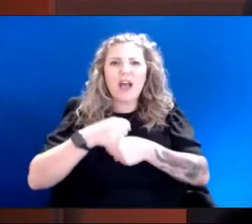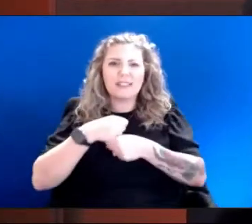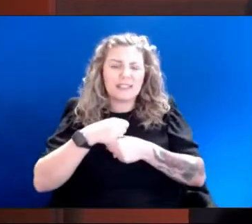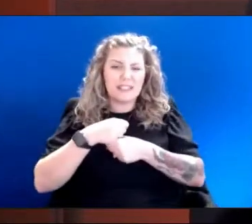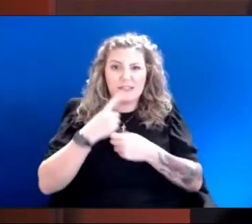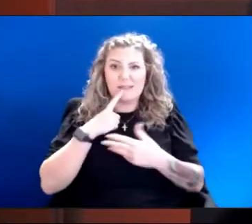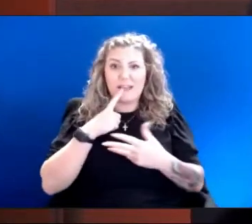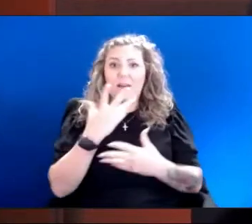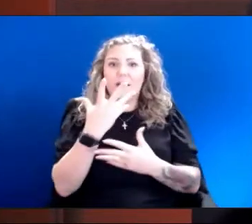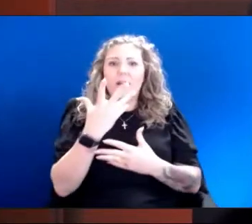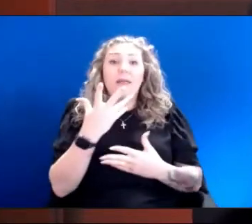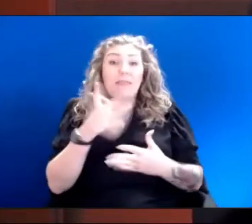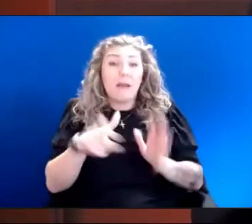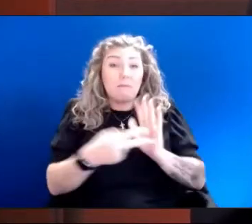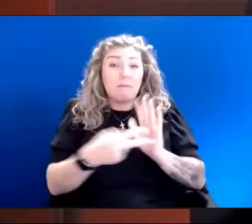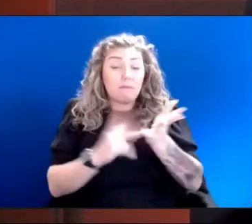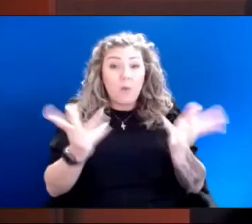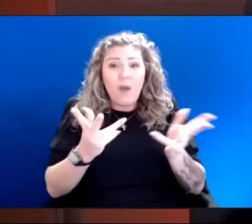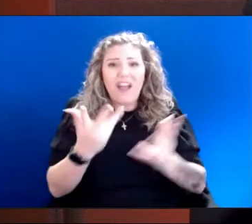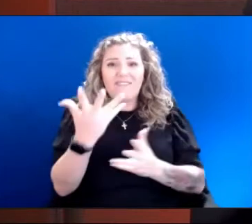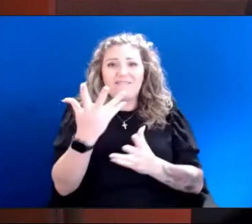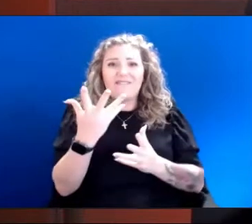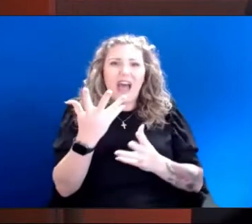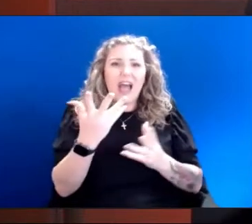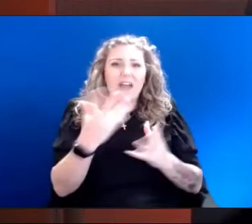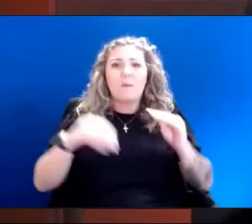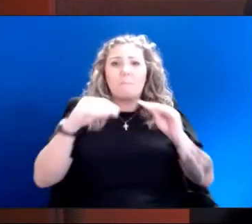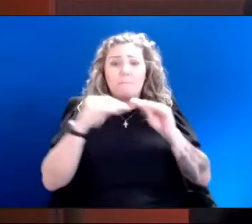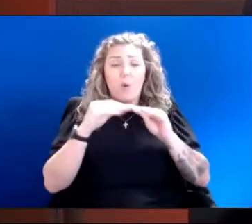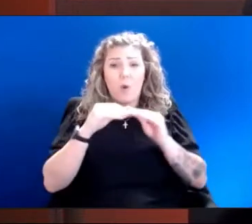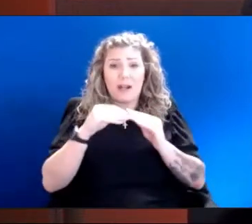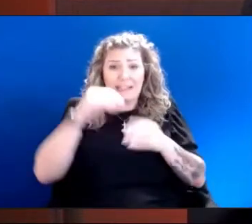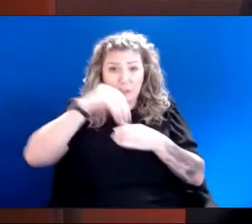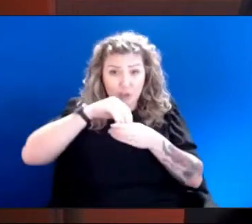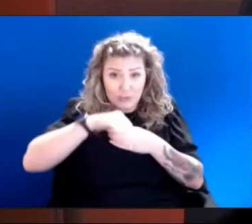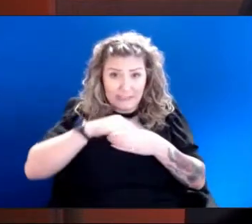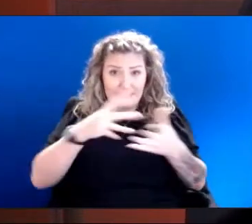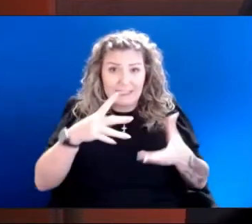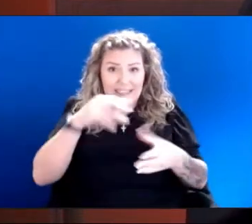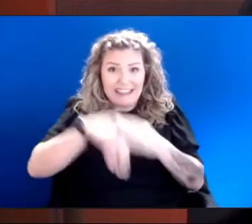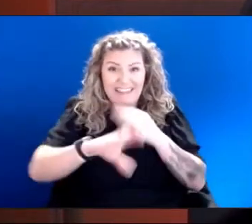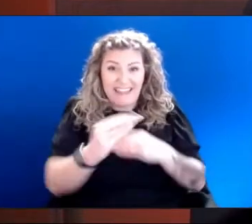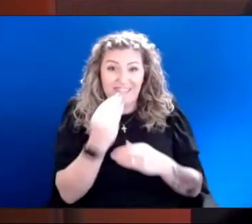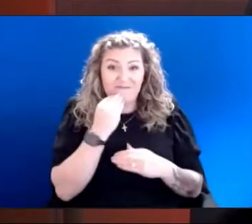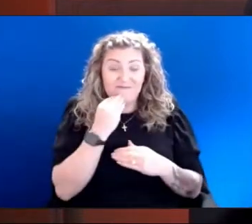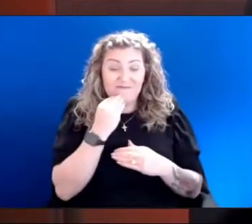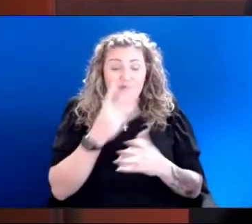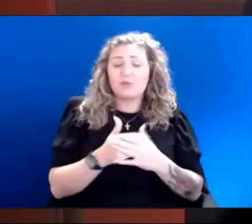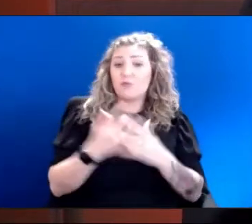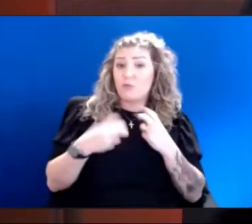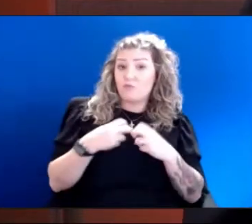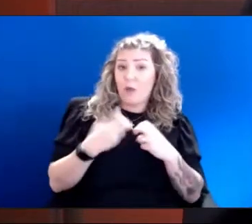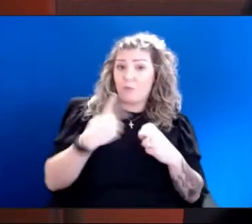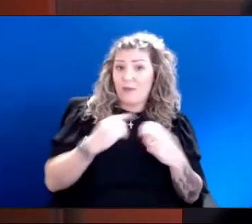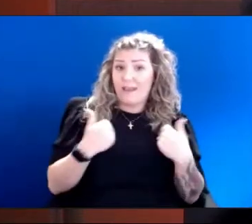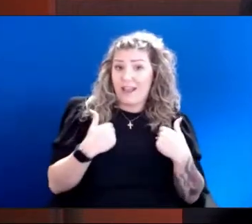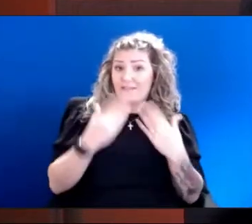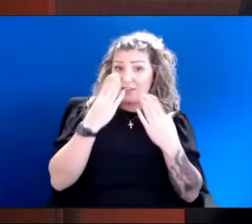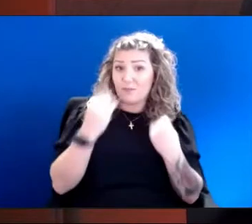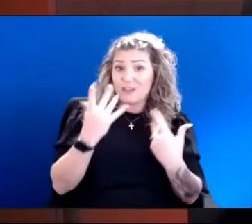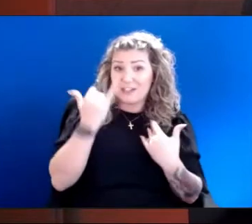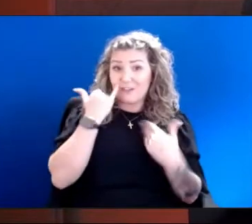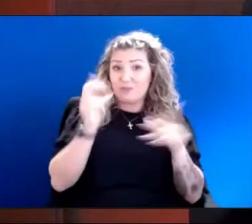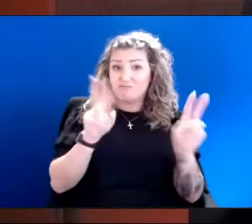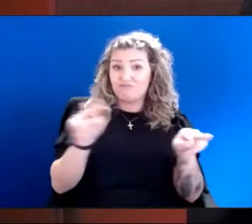food. And the problem that we have here is that we have the information and people, if you look around, aren't